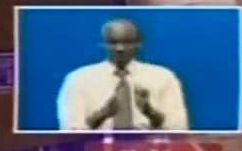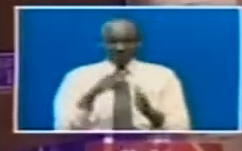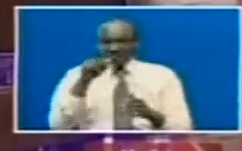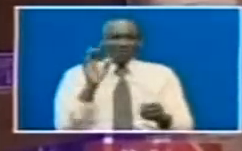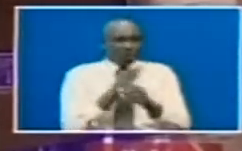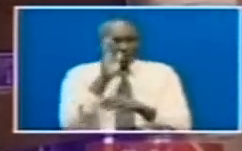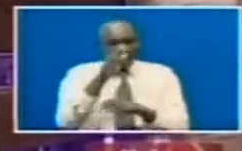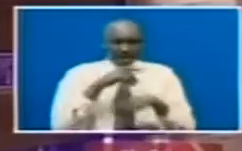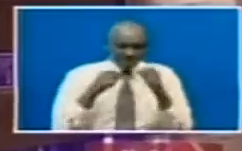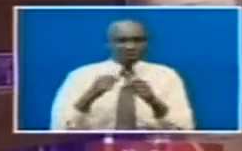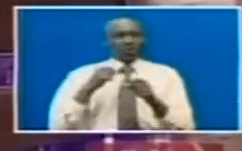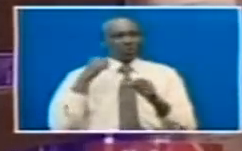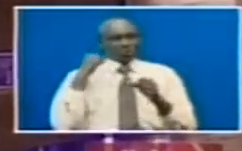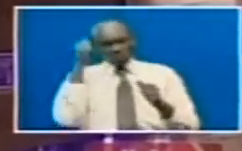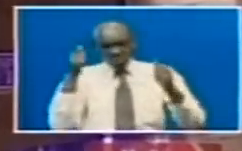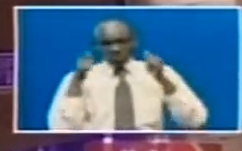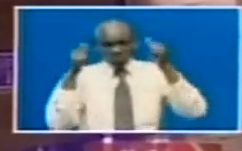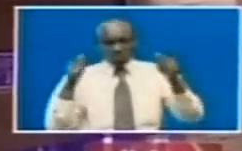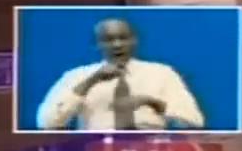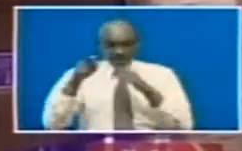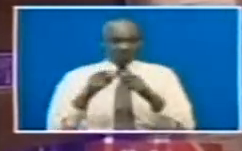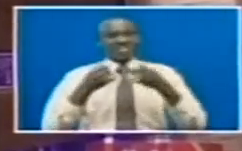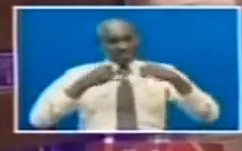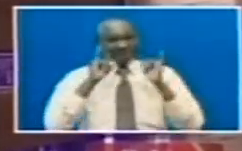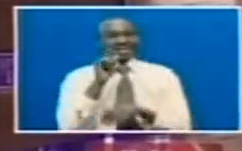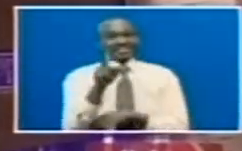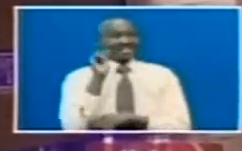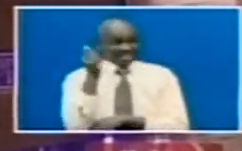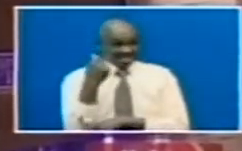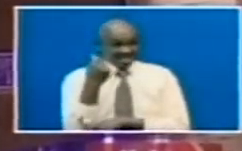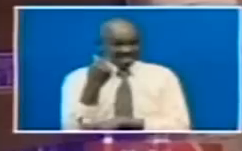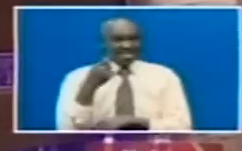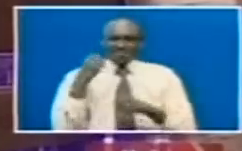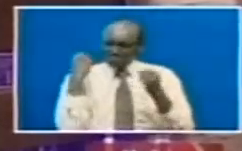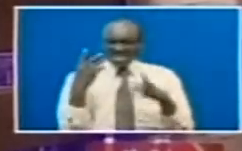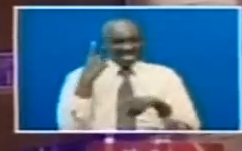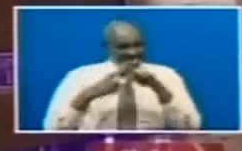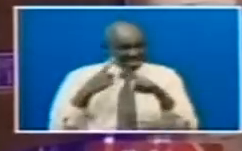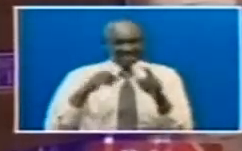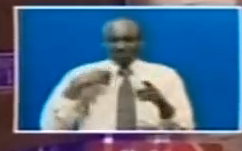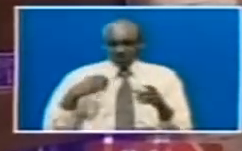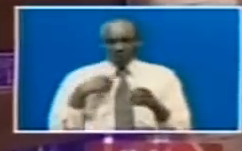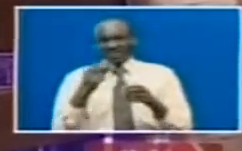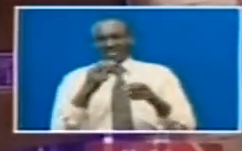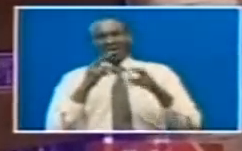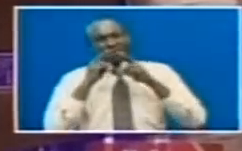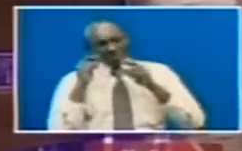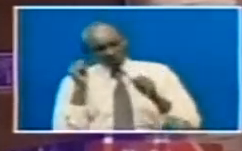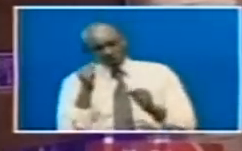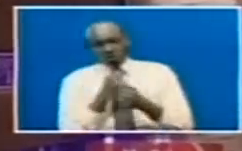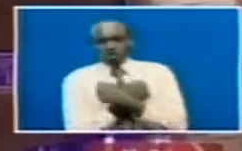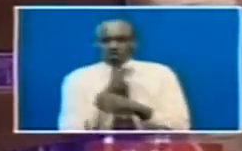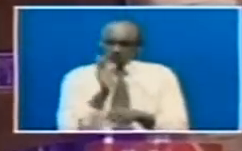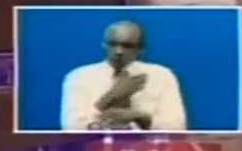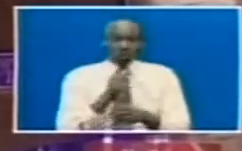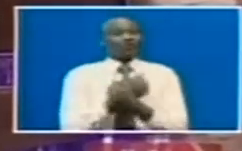about protest and about revolution. He also changed throughout the years to songs of peace, songs of love.